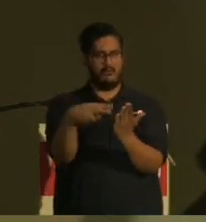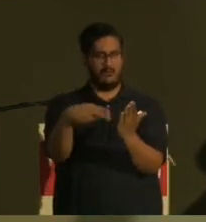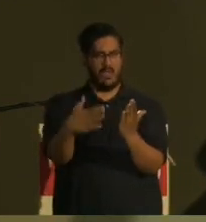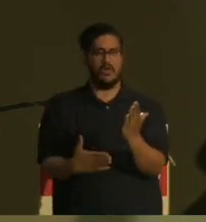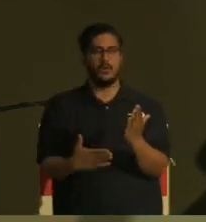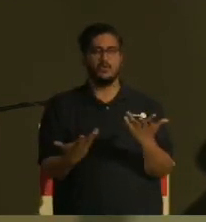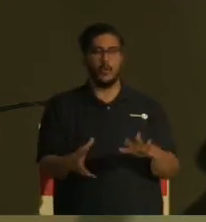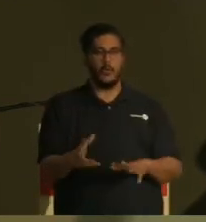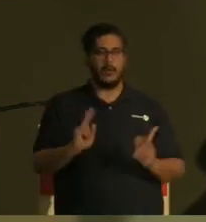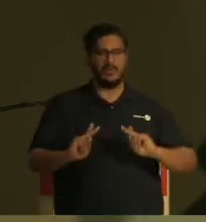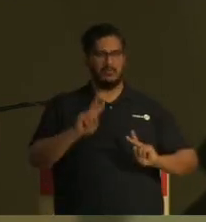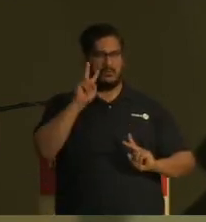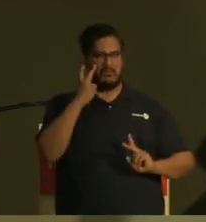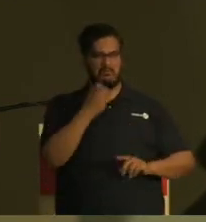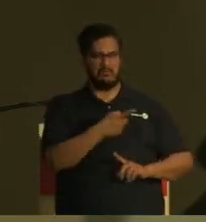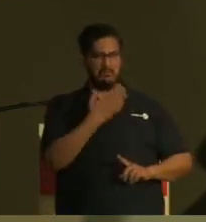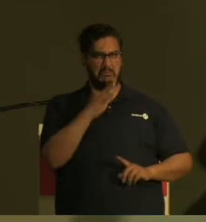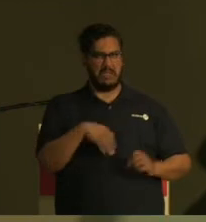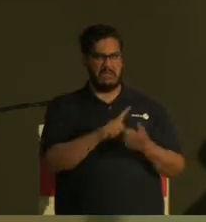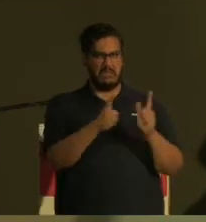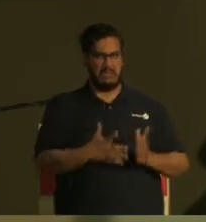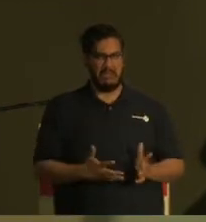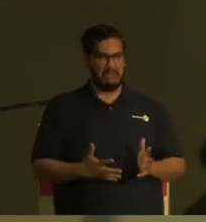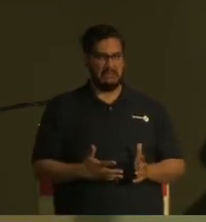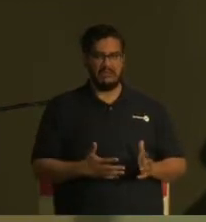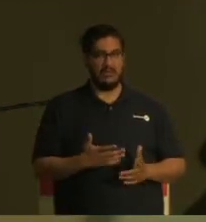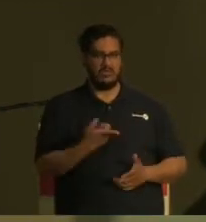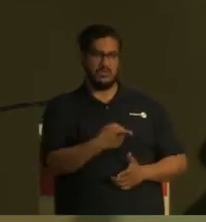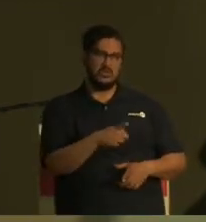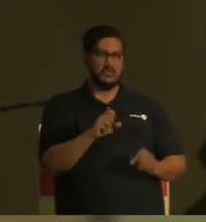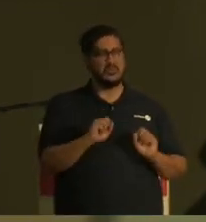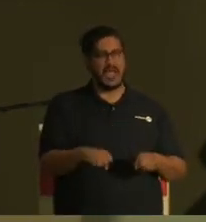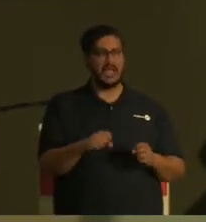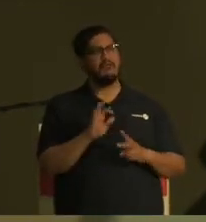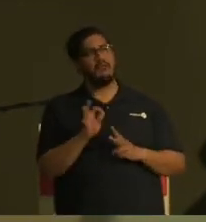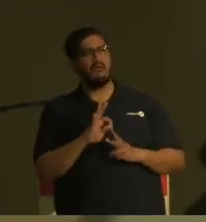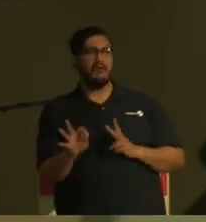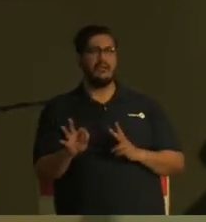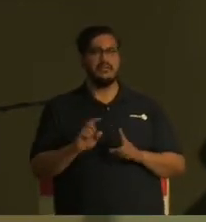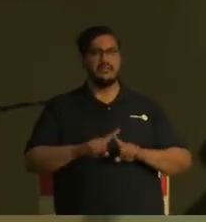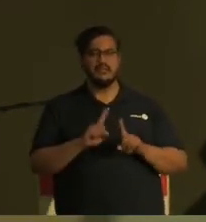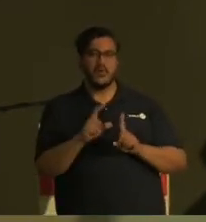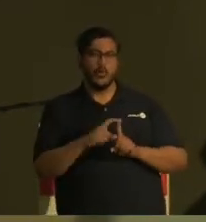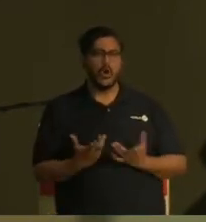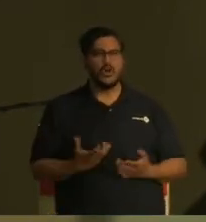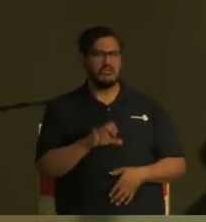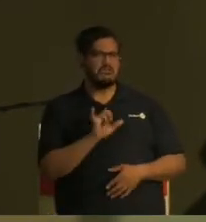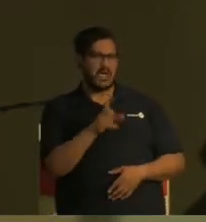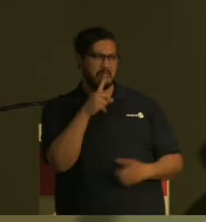you're a bad translator and you can't say something more idiomatically or there's a, you know, simpler way to say it.